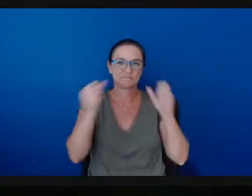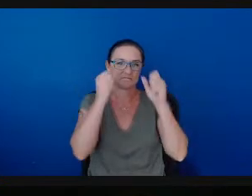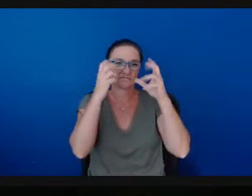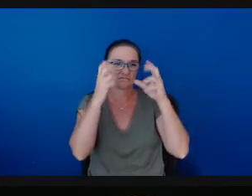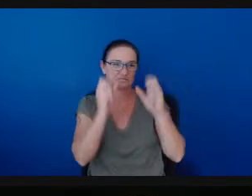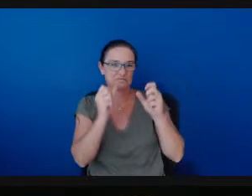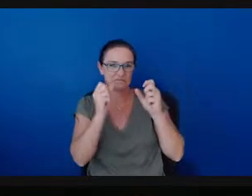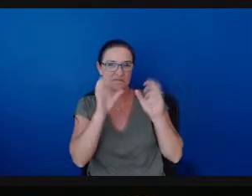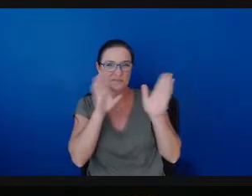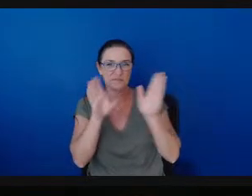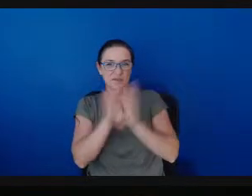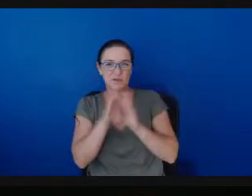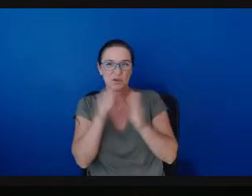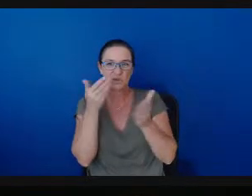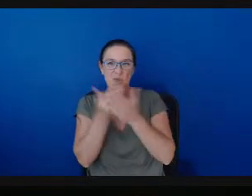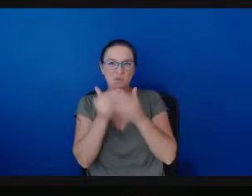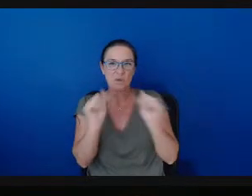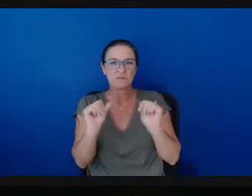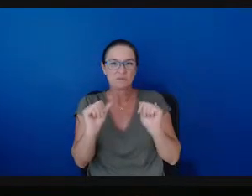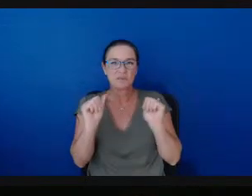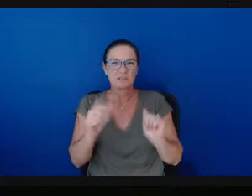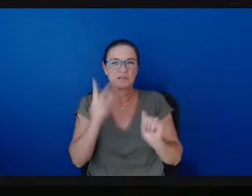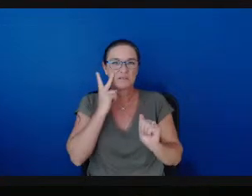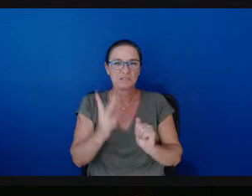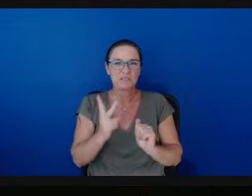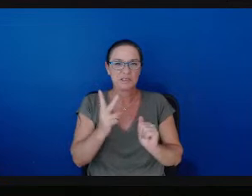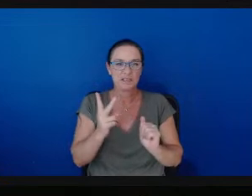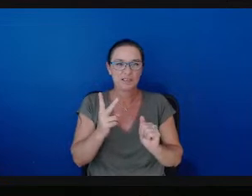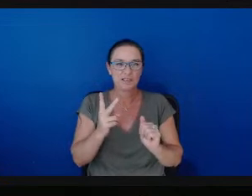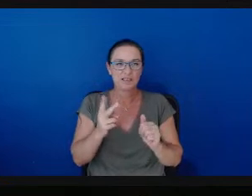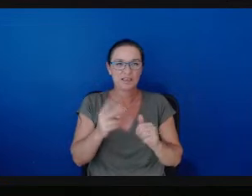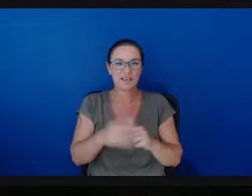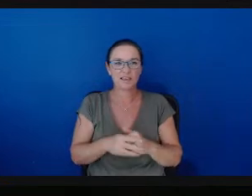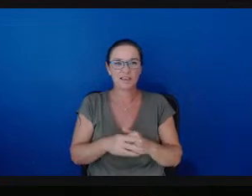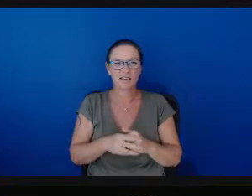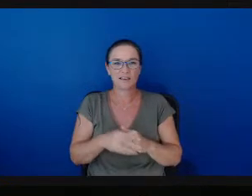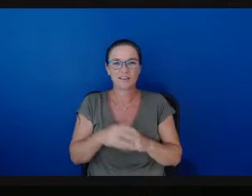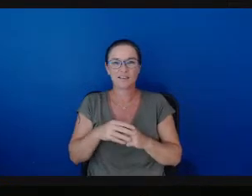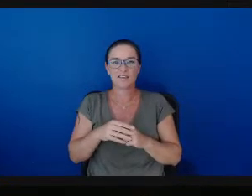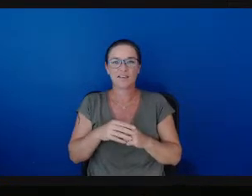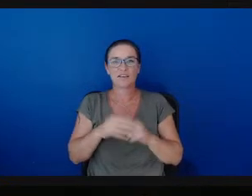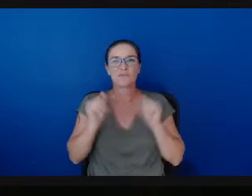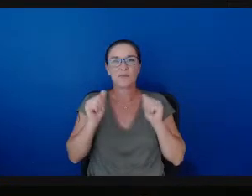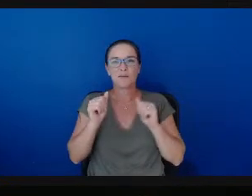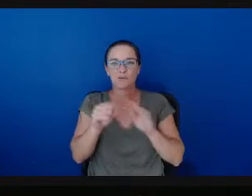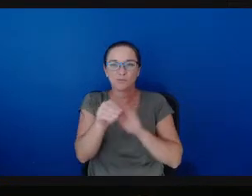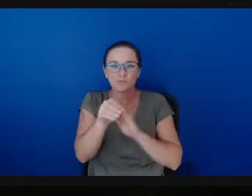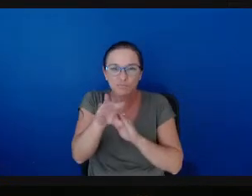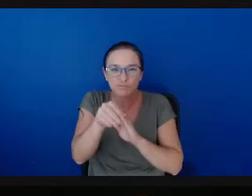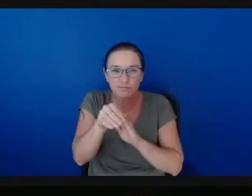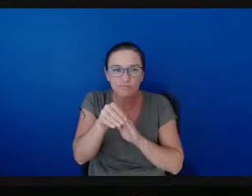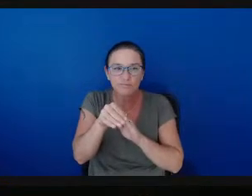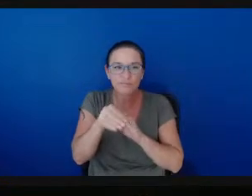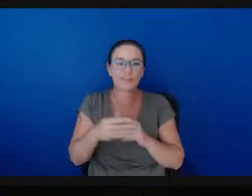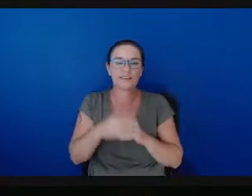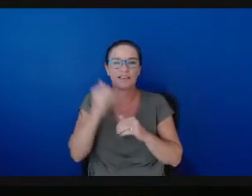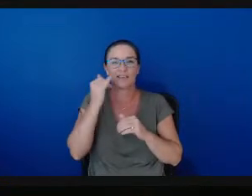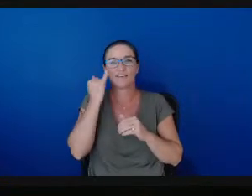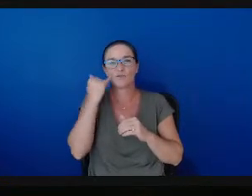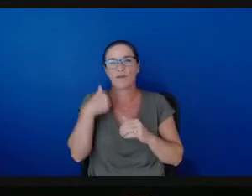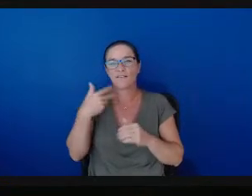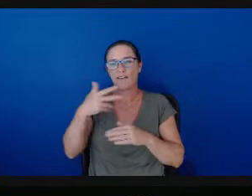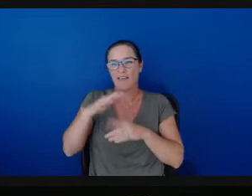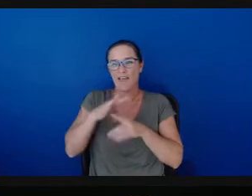get, and still be able to get back home at the end of the day there if you have a helicopter waiting for you.